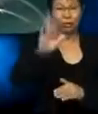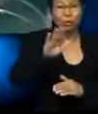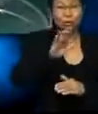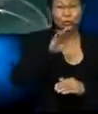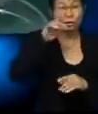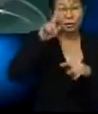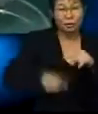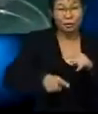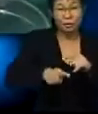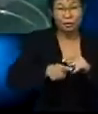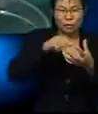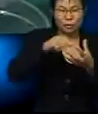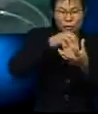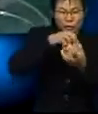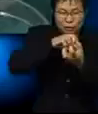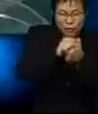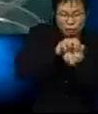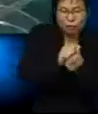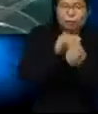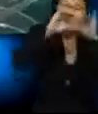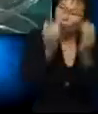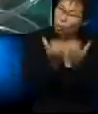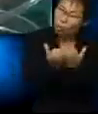You cannot shape sand into a ball.